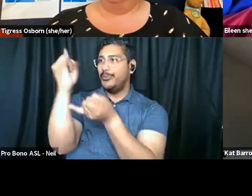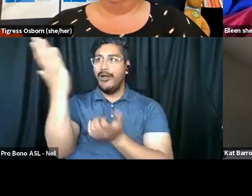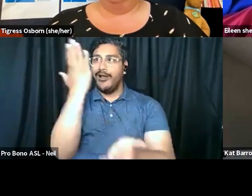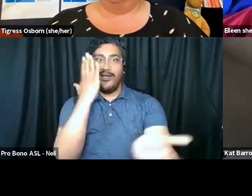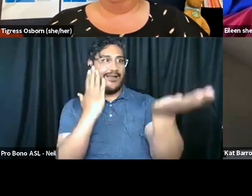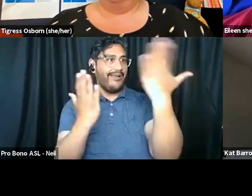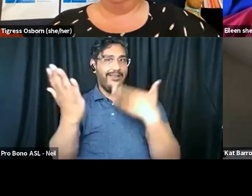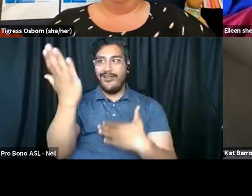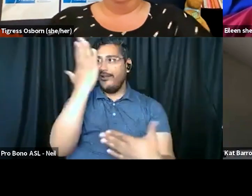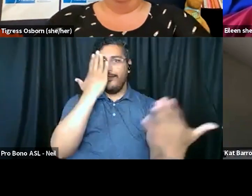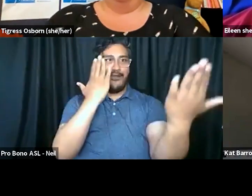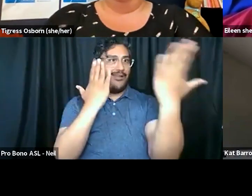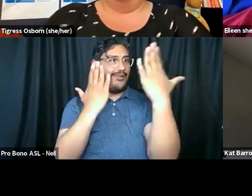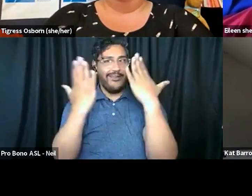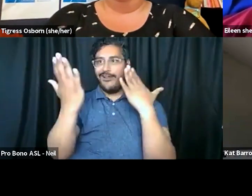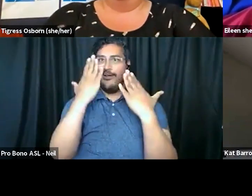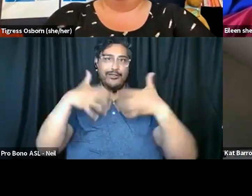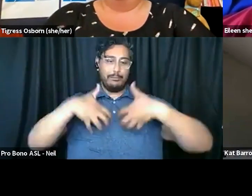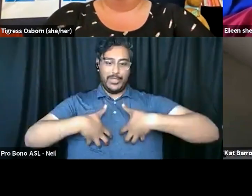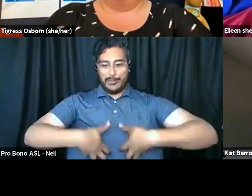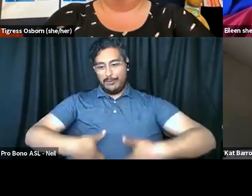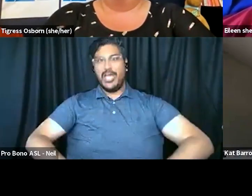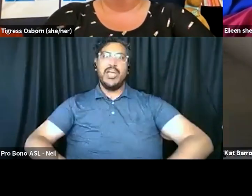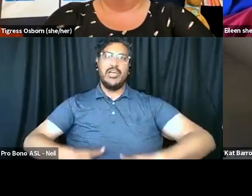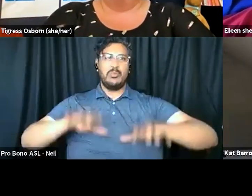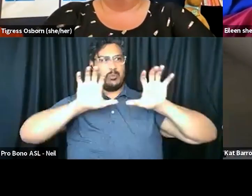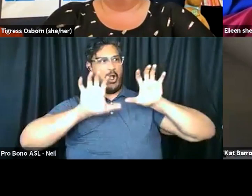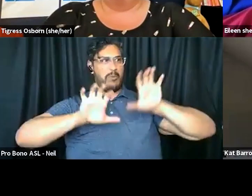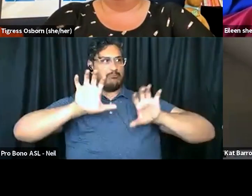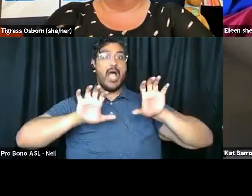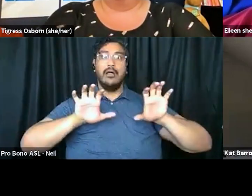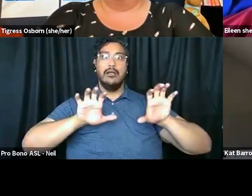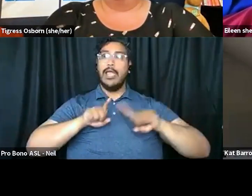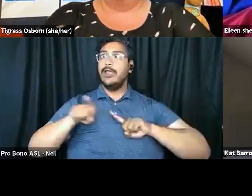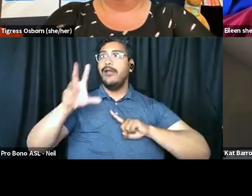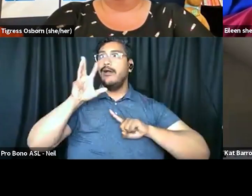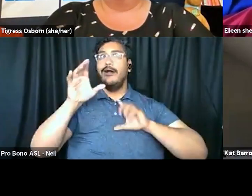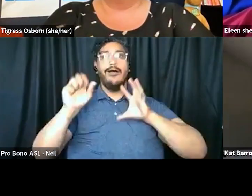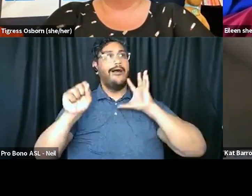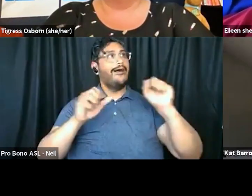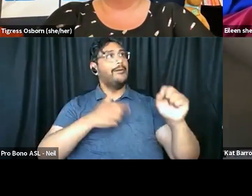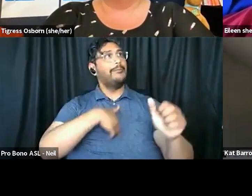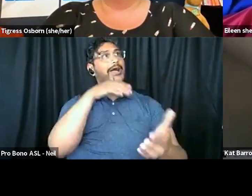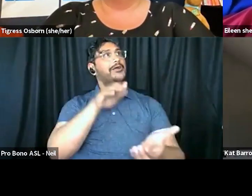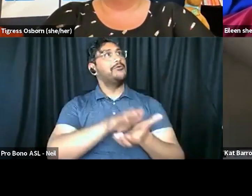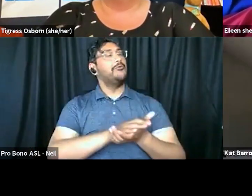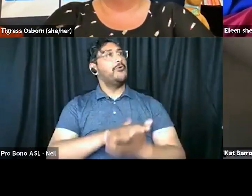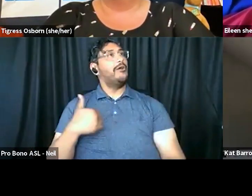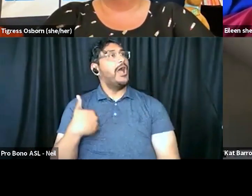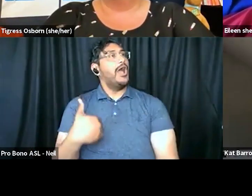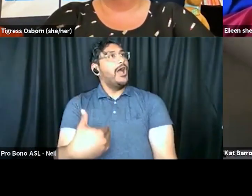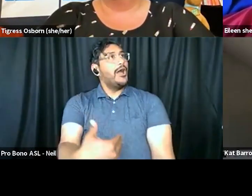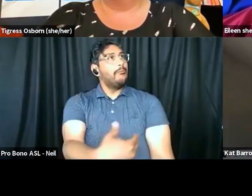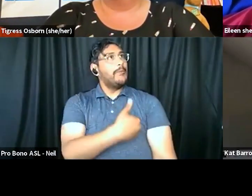has rock-hard abs and buns of steel, although he might long for a bride with cleavage deep and